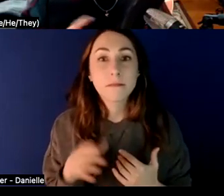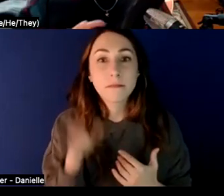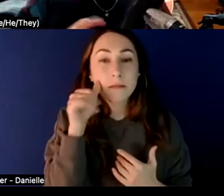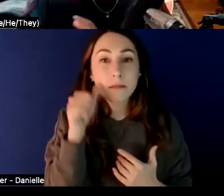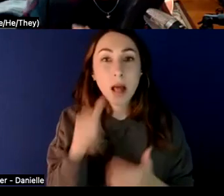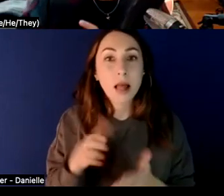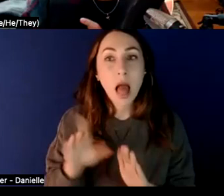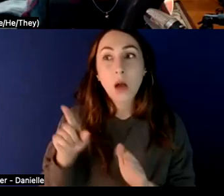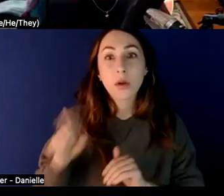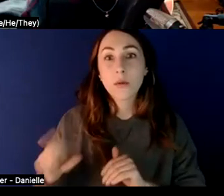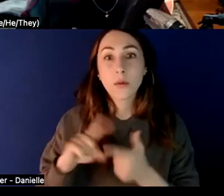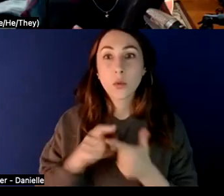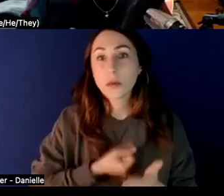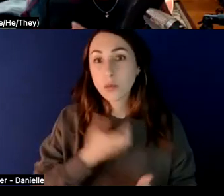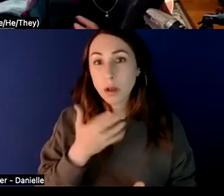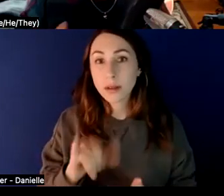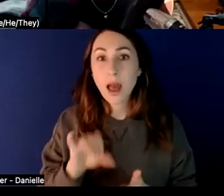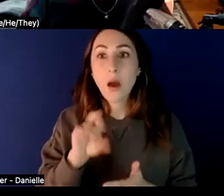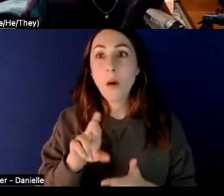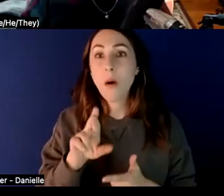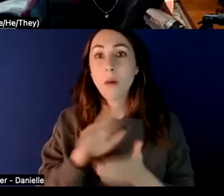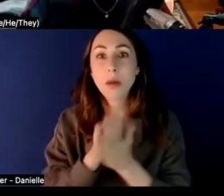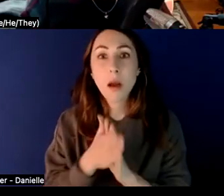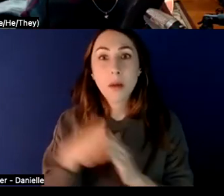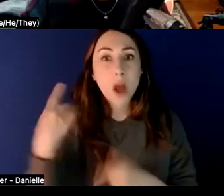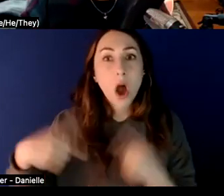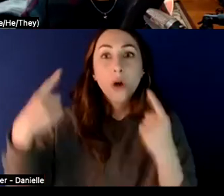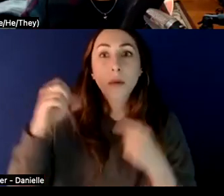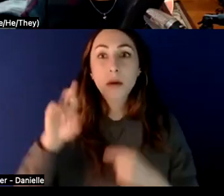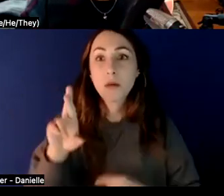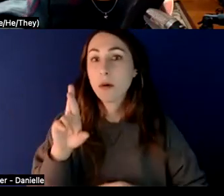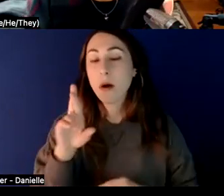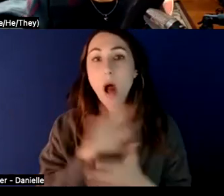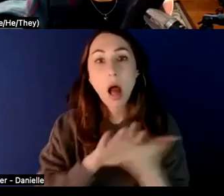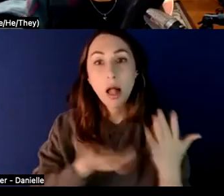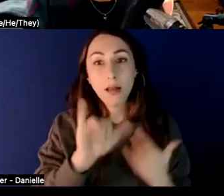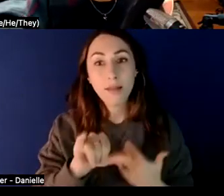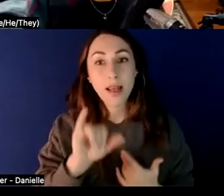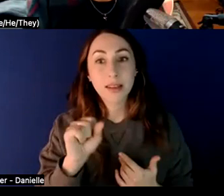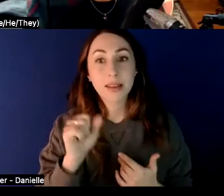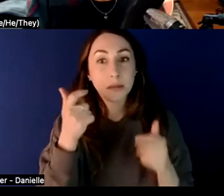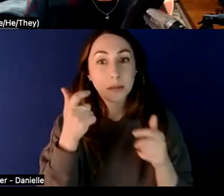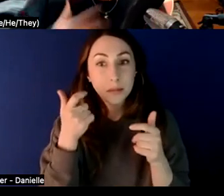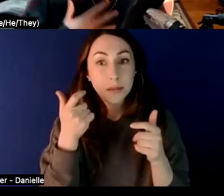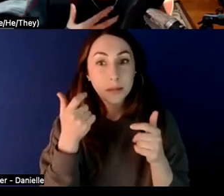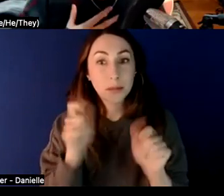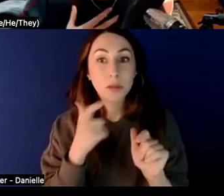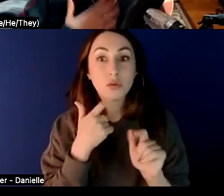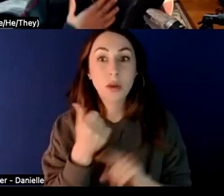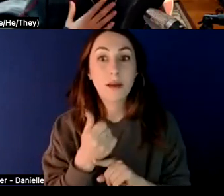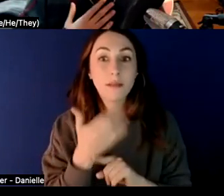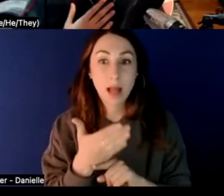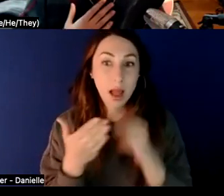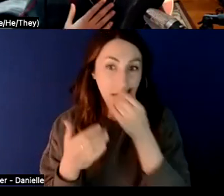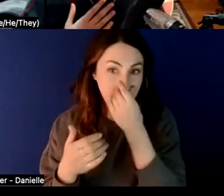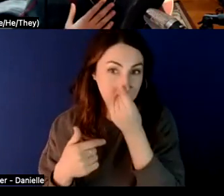into conflict or escalating, like all of those things, those are really big red flags that I think I